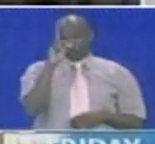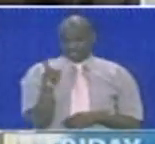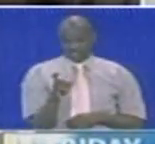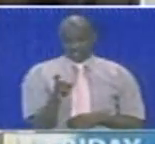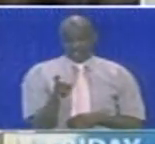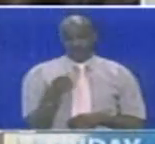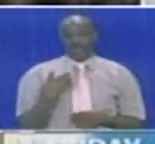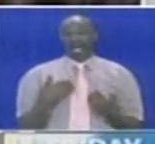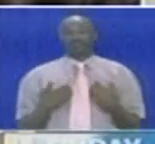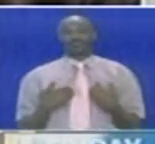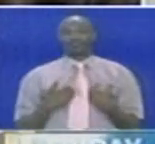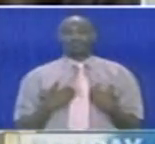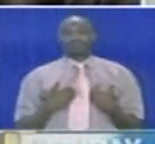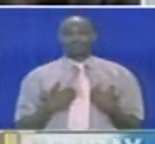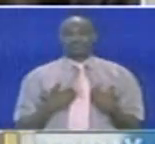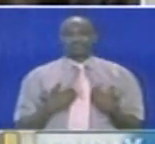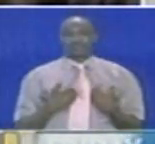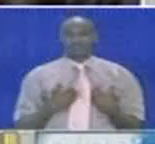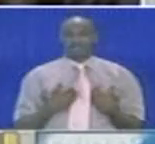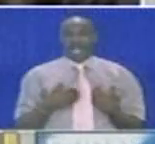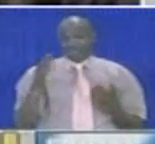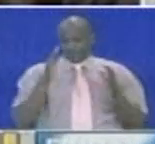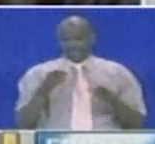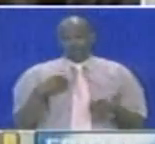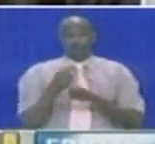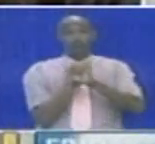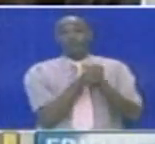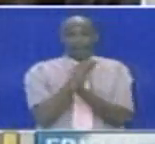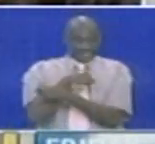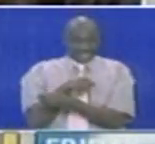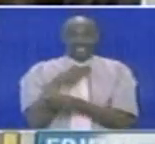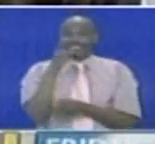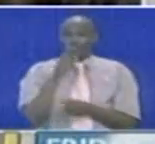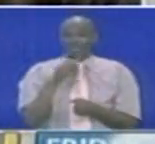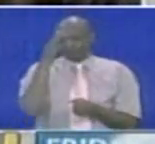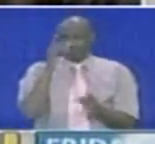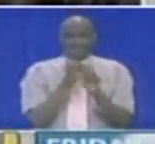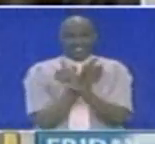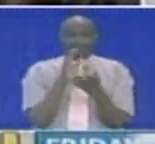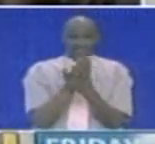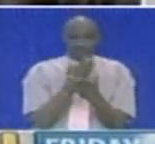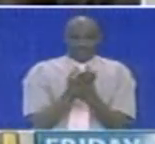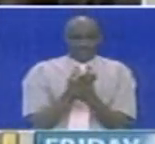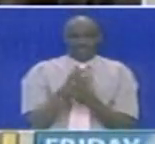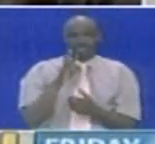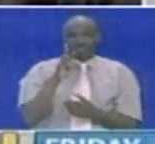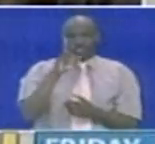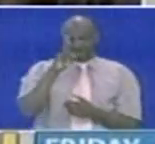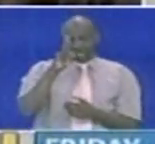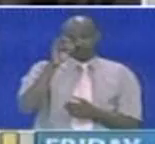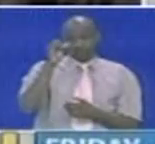quickly, we have Ken Kowar from Homer Bay. He wants to know the difference between rod, as